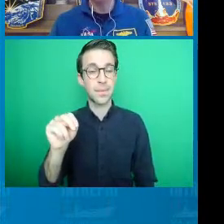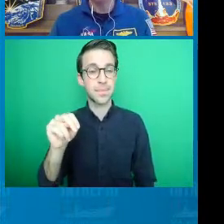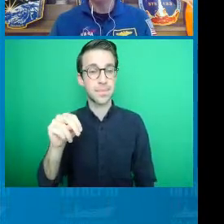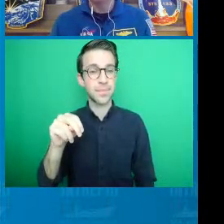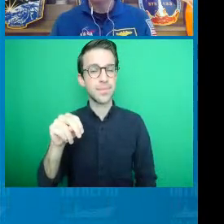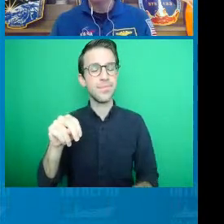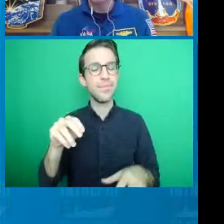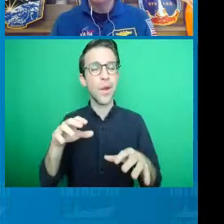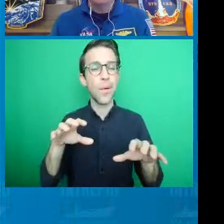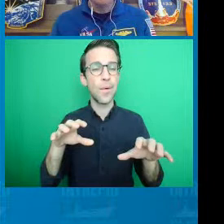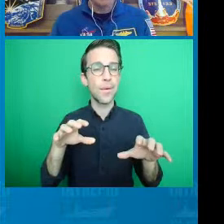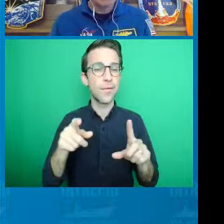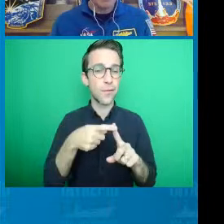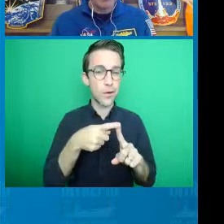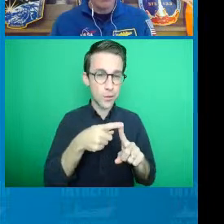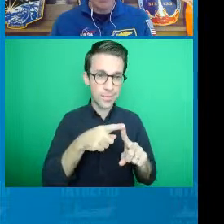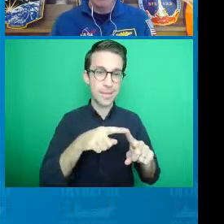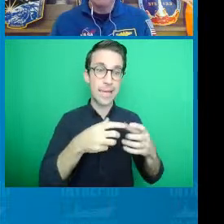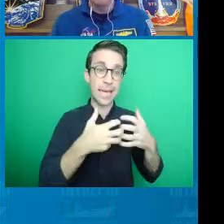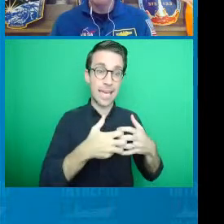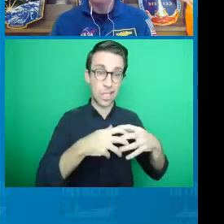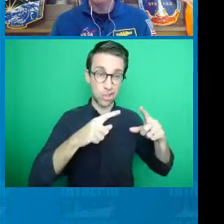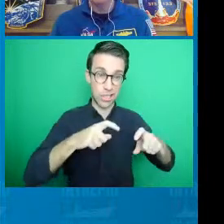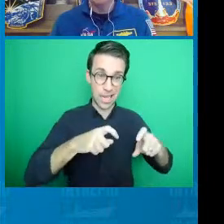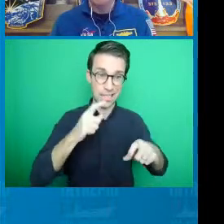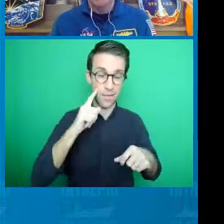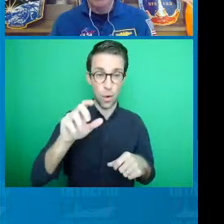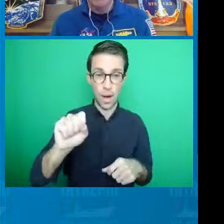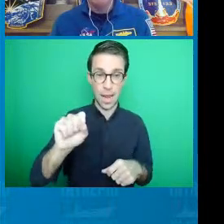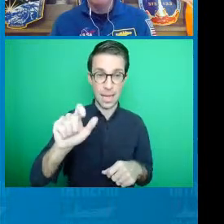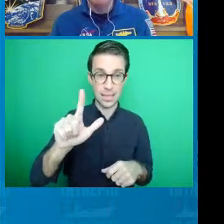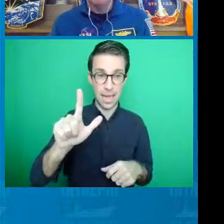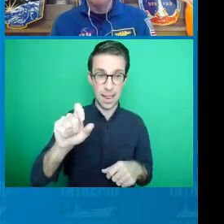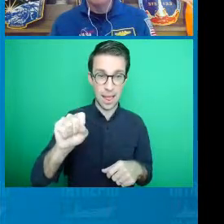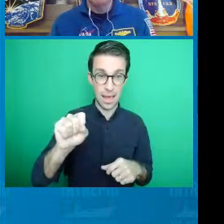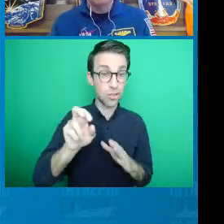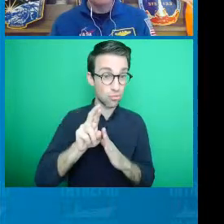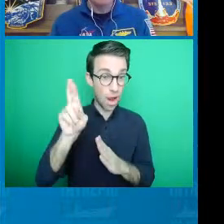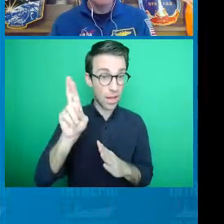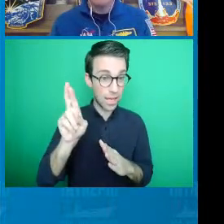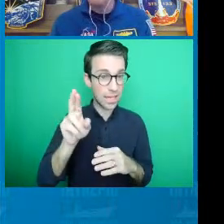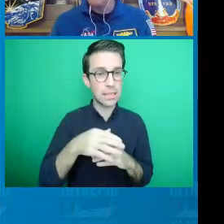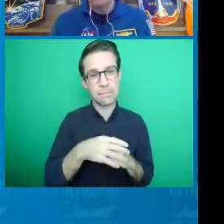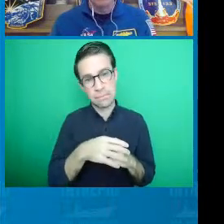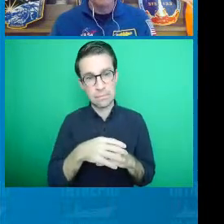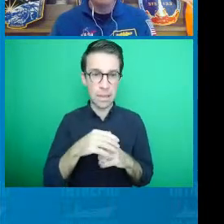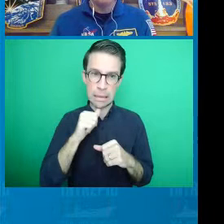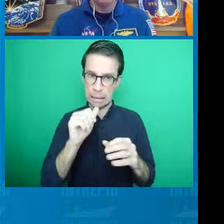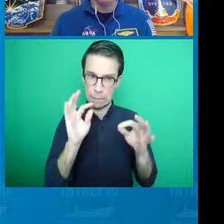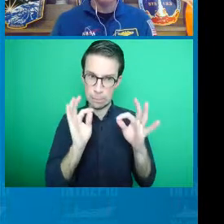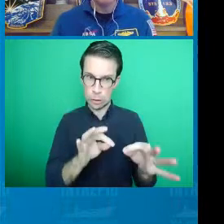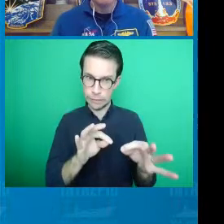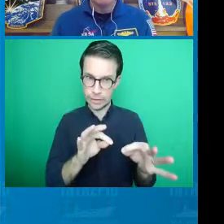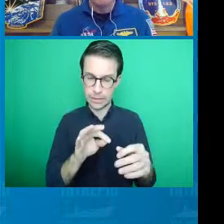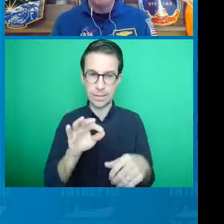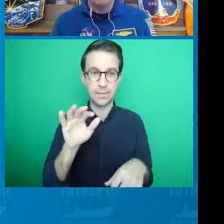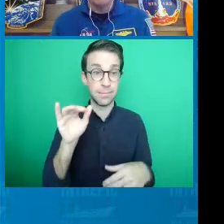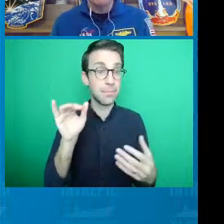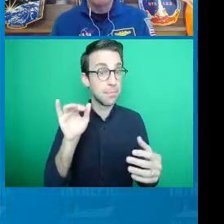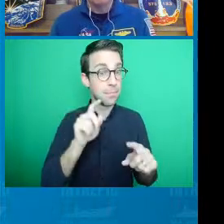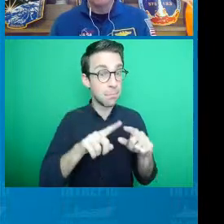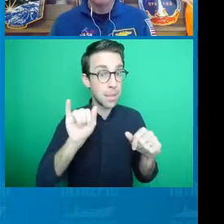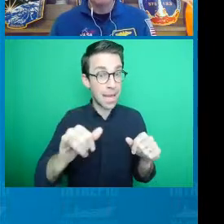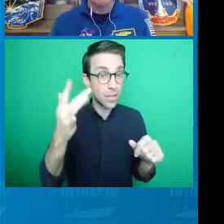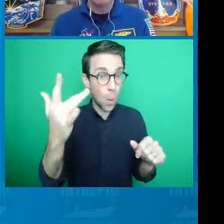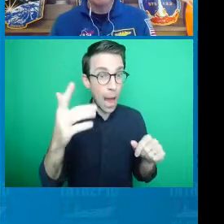engine test of the huge SLS rocket a few weeks ago. Didn't go perfectly, which is why you do testing.